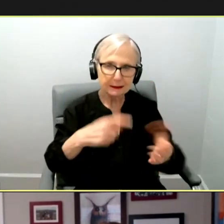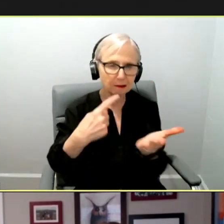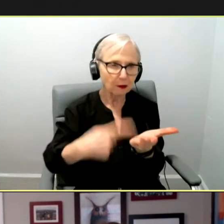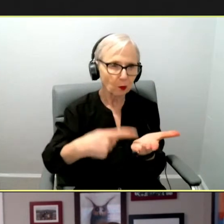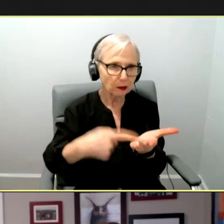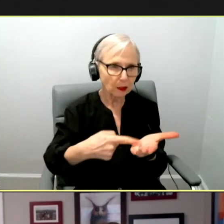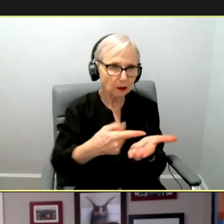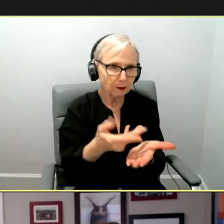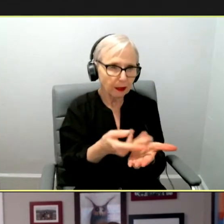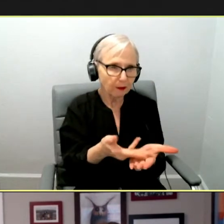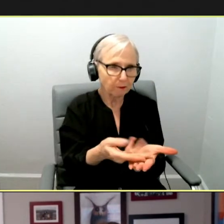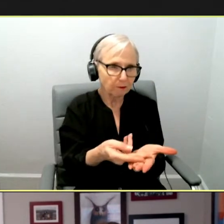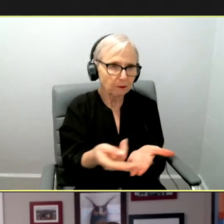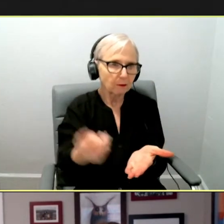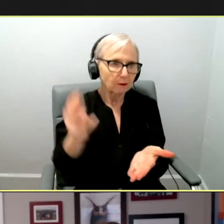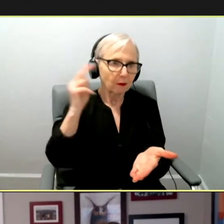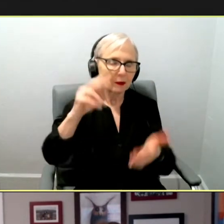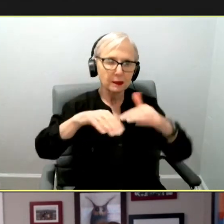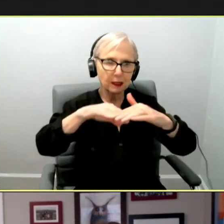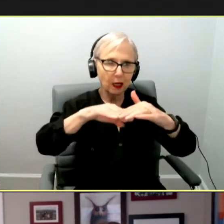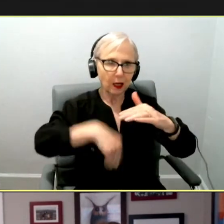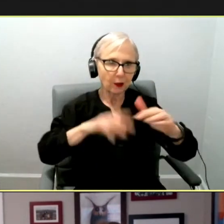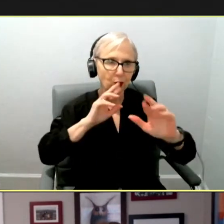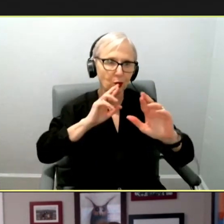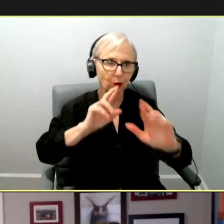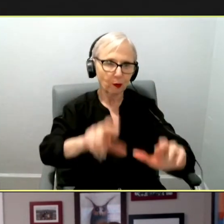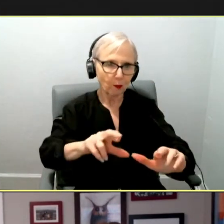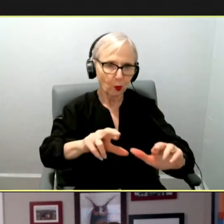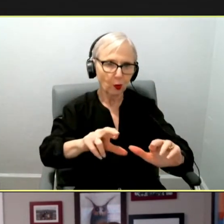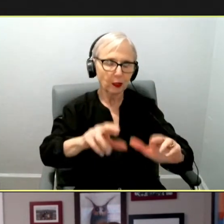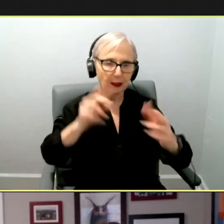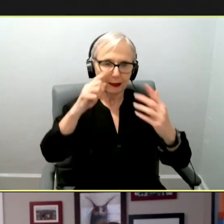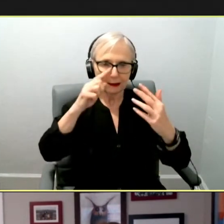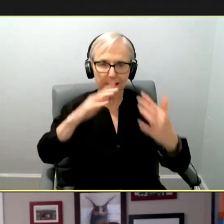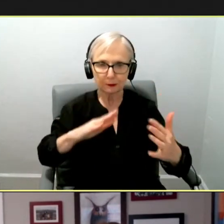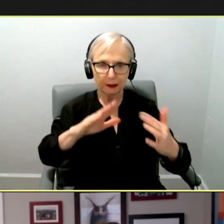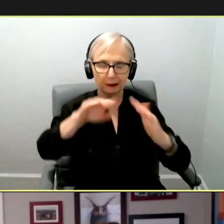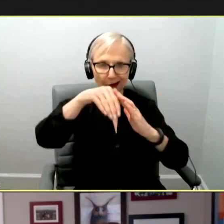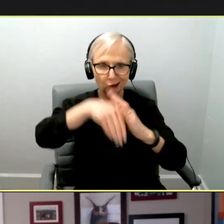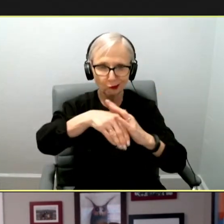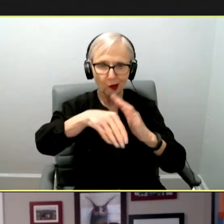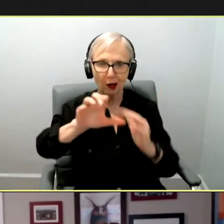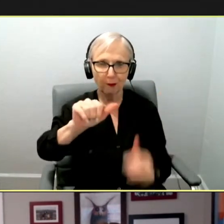Zoom, this under-reporting and expected drop in cases?